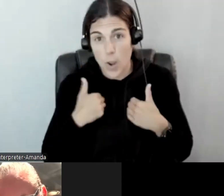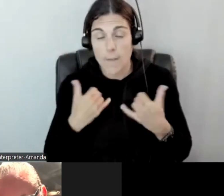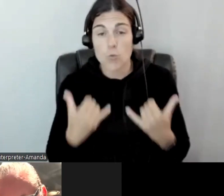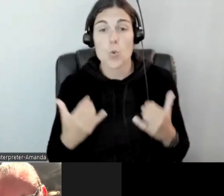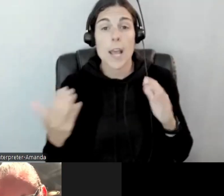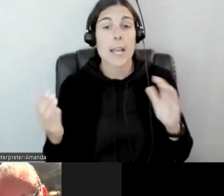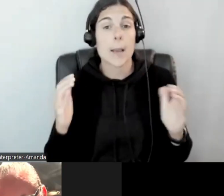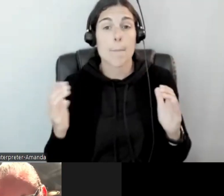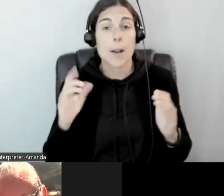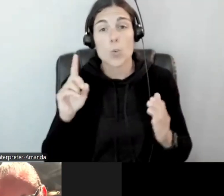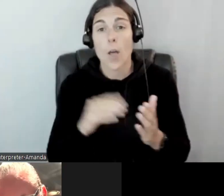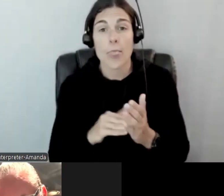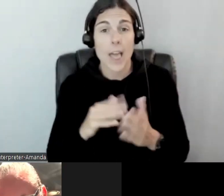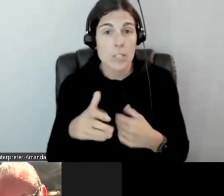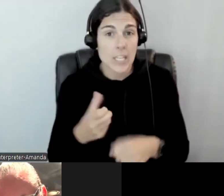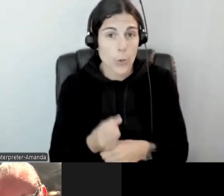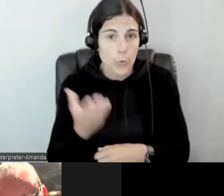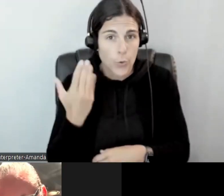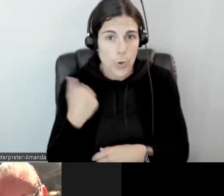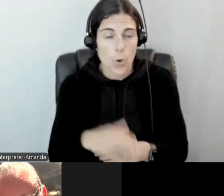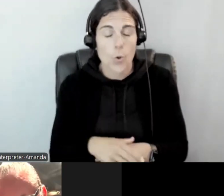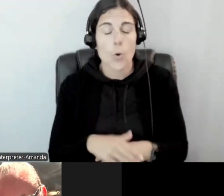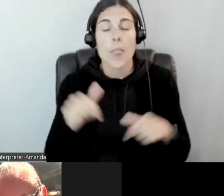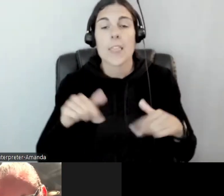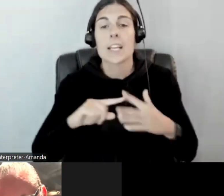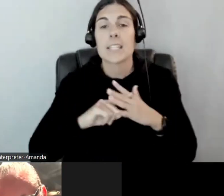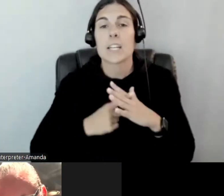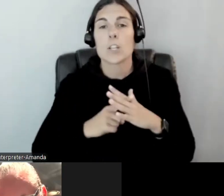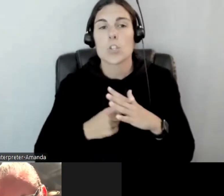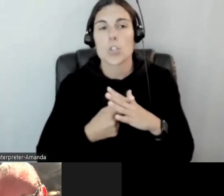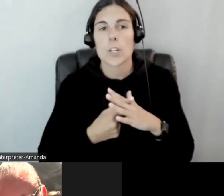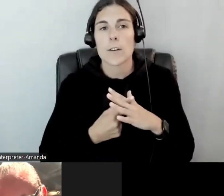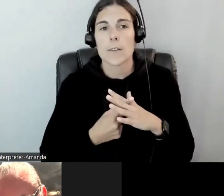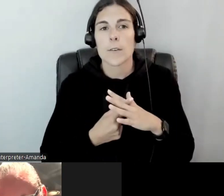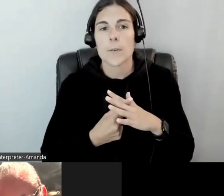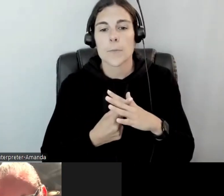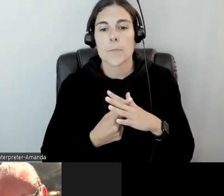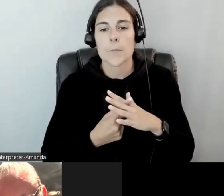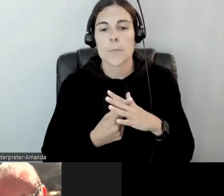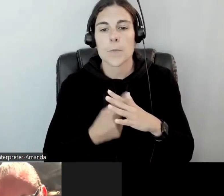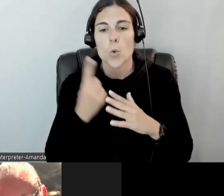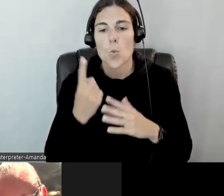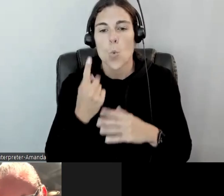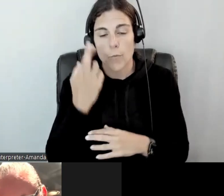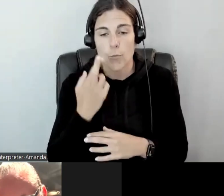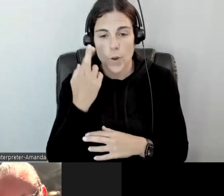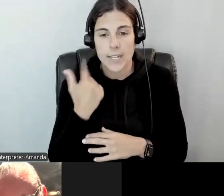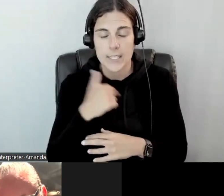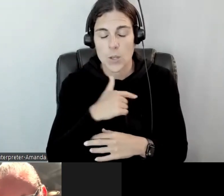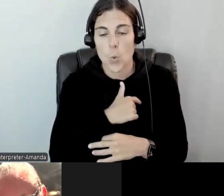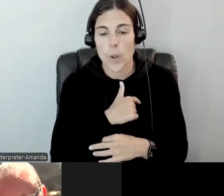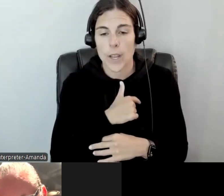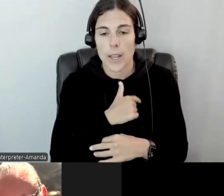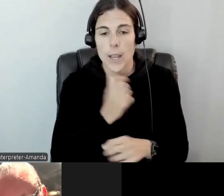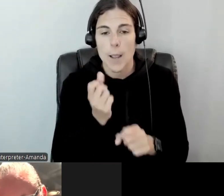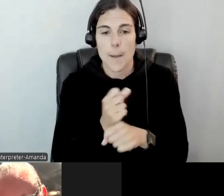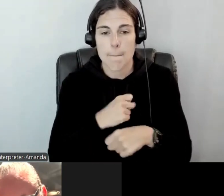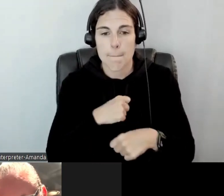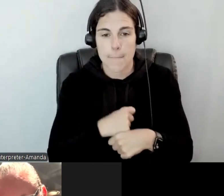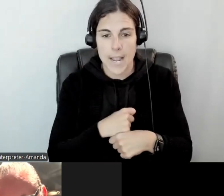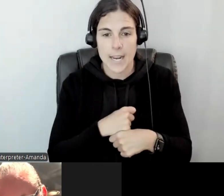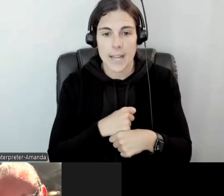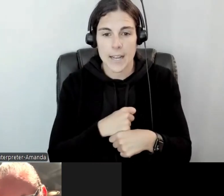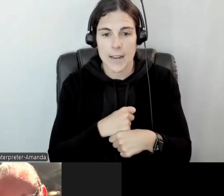to 1,000 years ago. You know, this initiative, Jews for a Secular Democracy, one of the reasons we made it